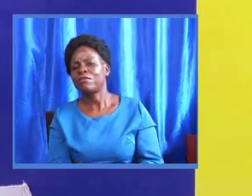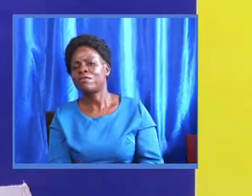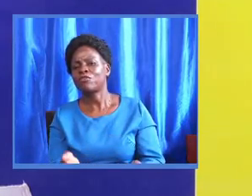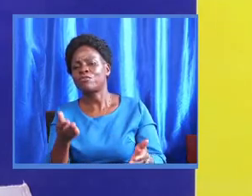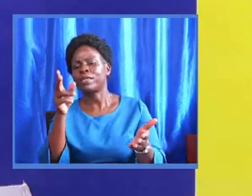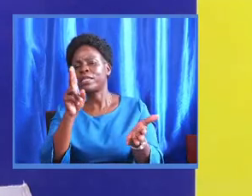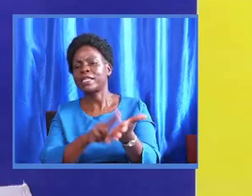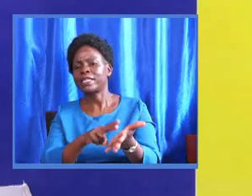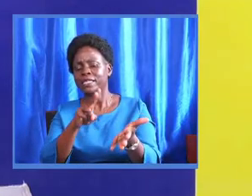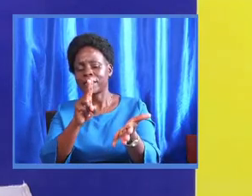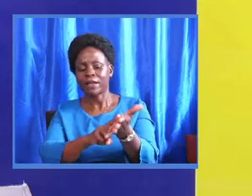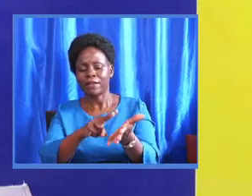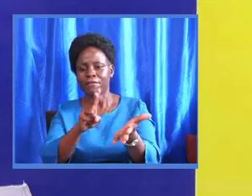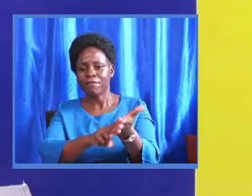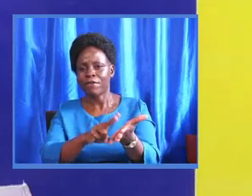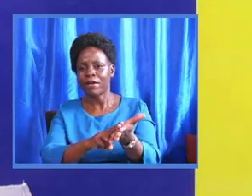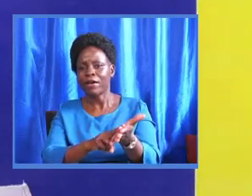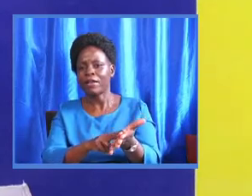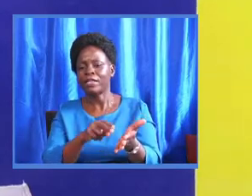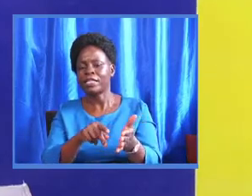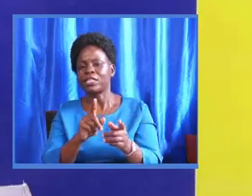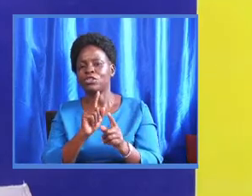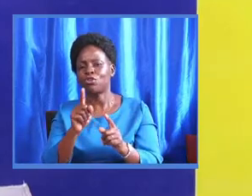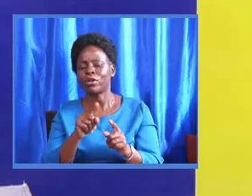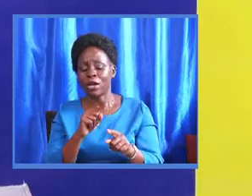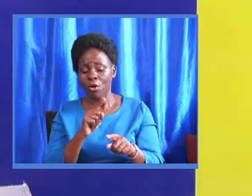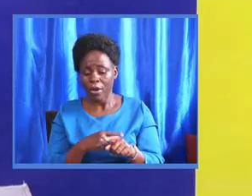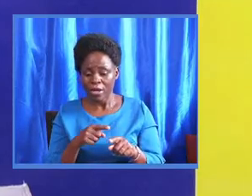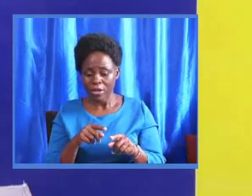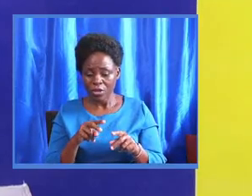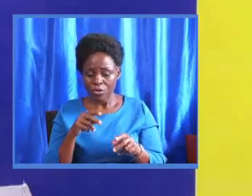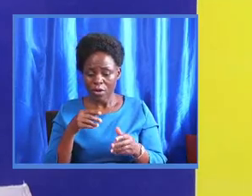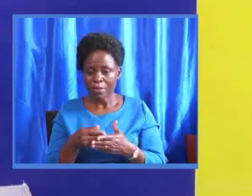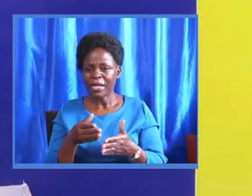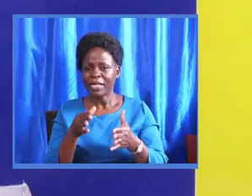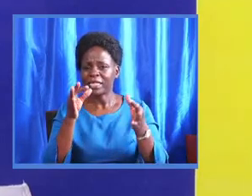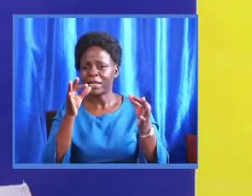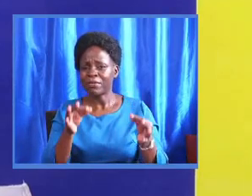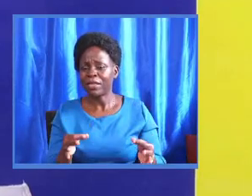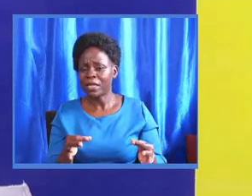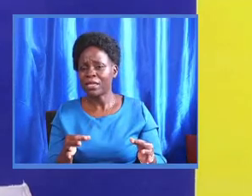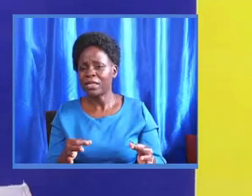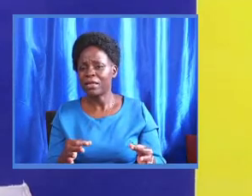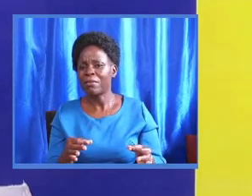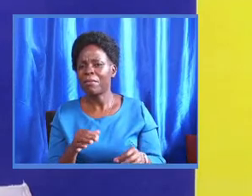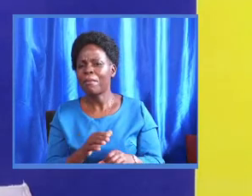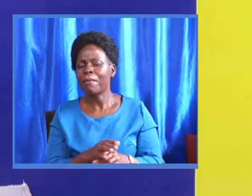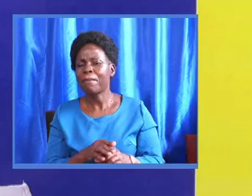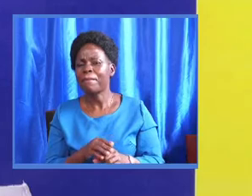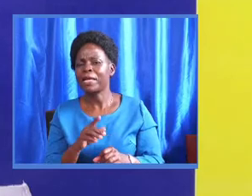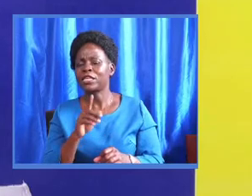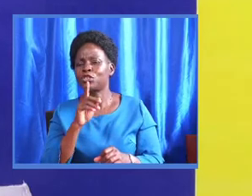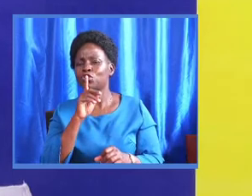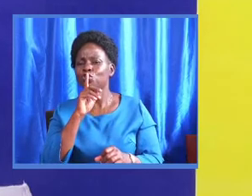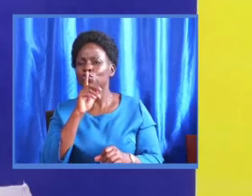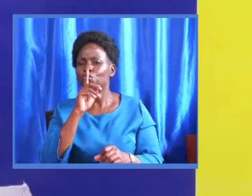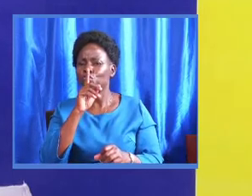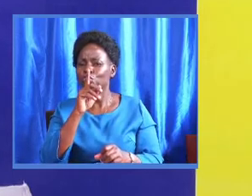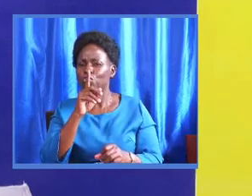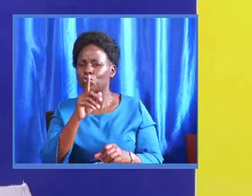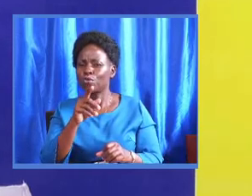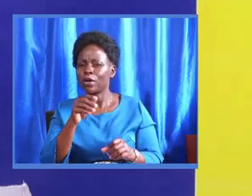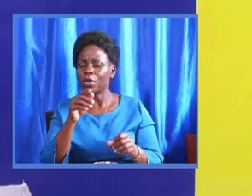that it is in working order. So when you're buying a property, make sure if the building you